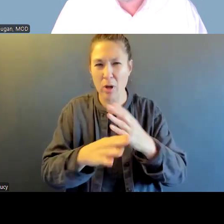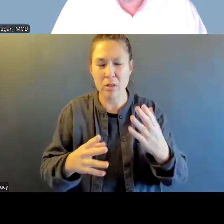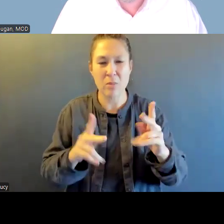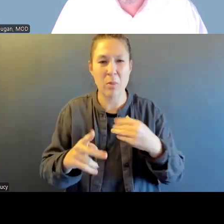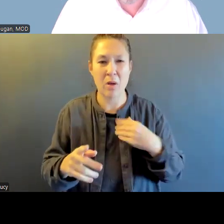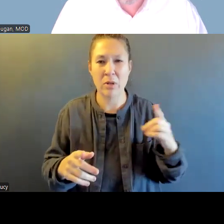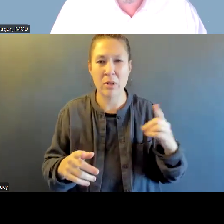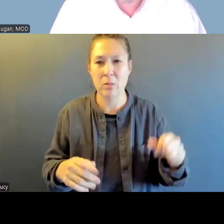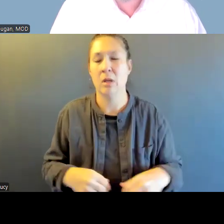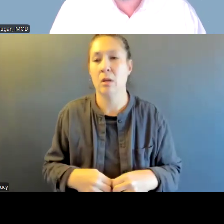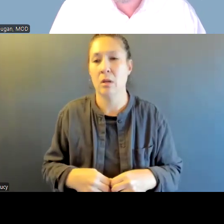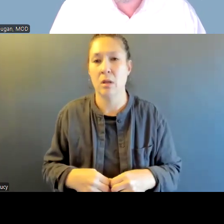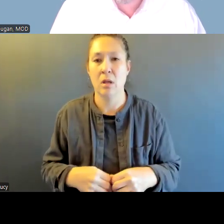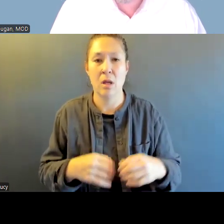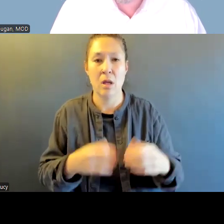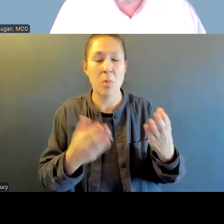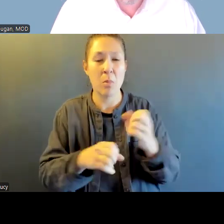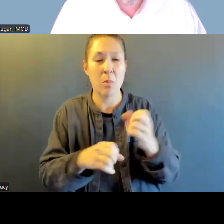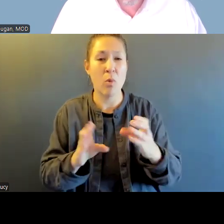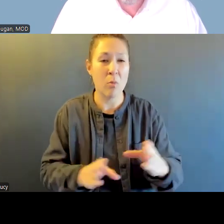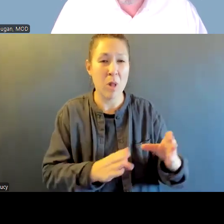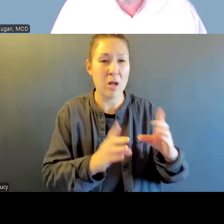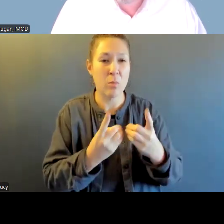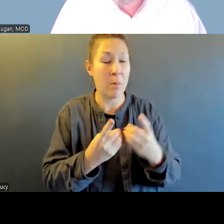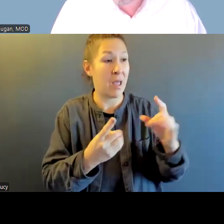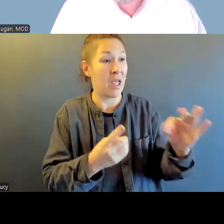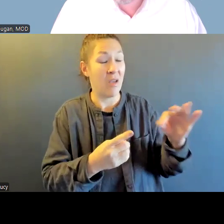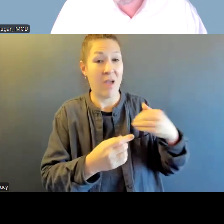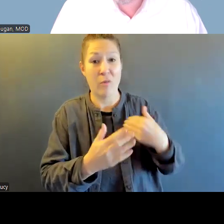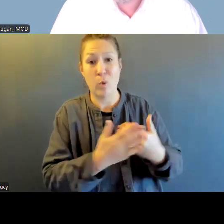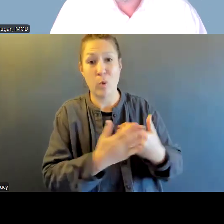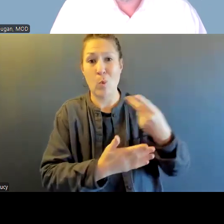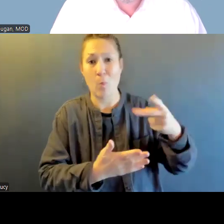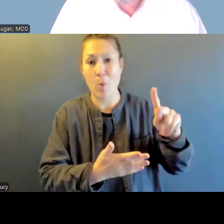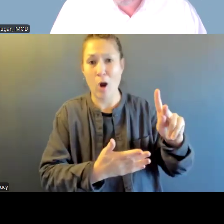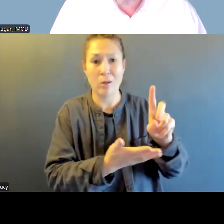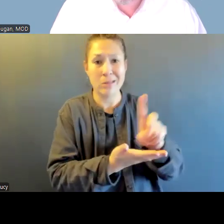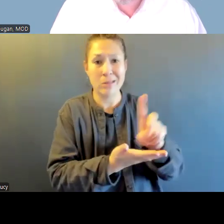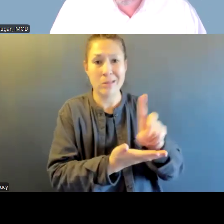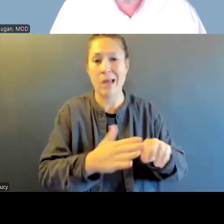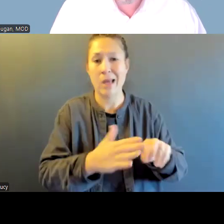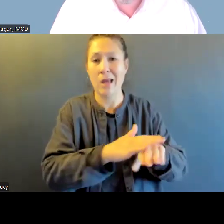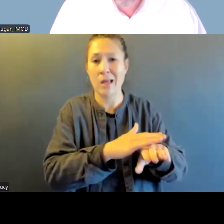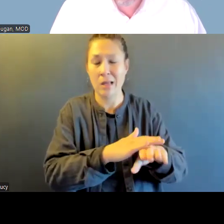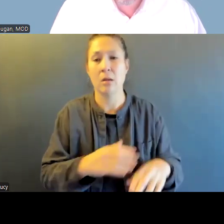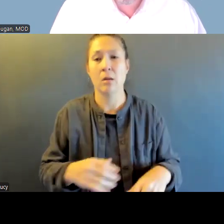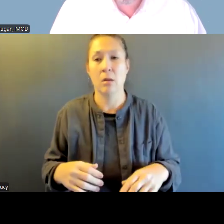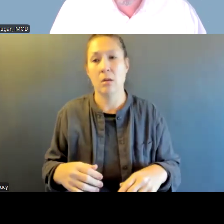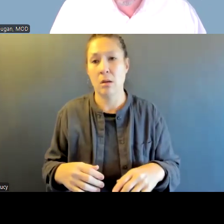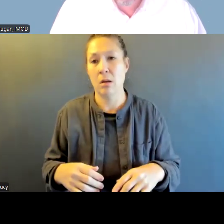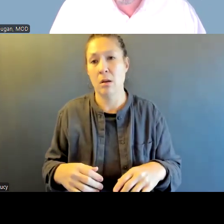planning department on designing an accessible public park, or with the local ADA coordinator to ensure communication access is also being